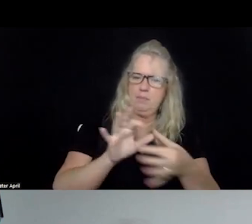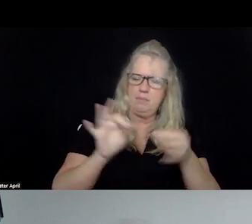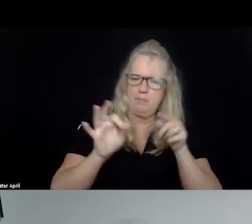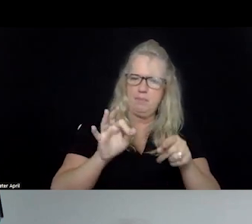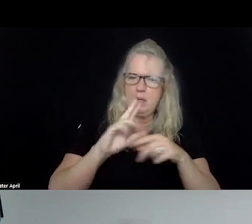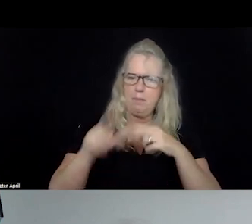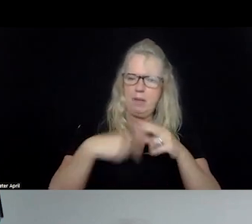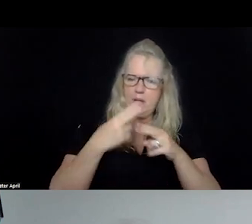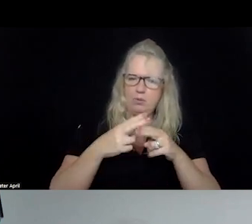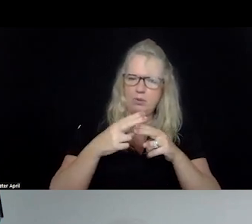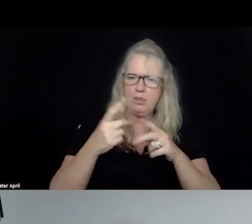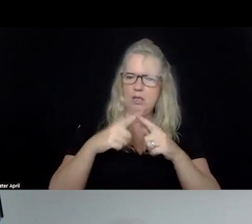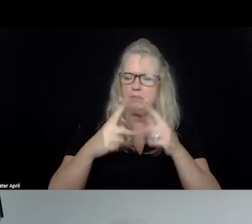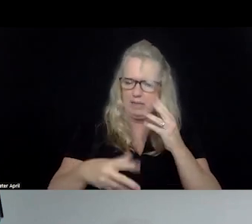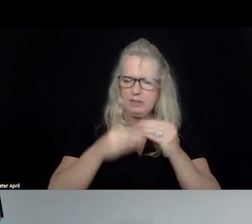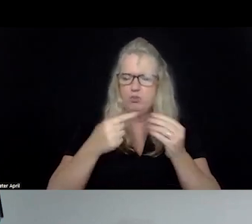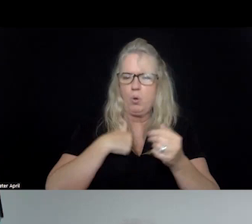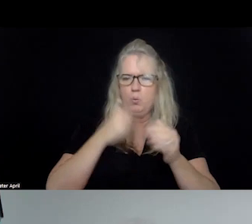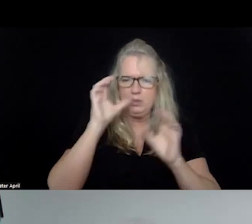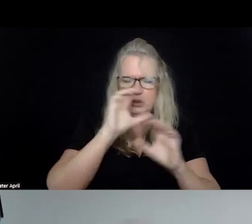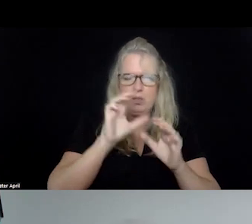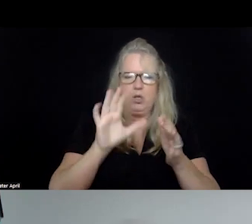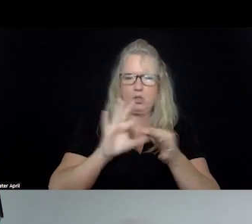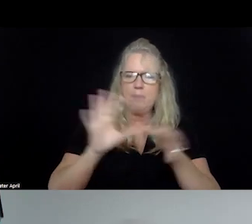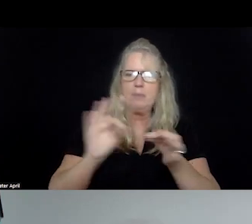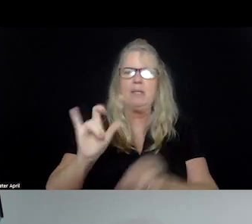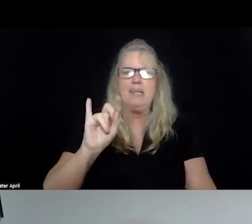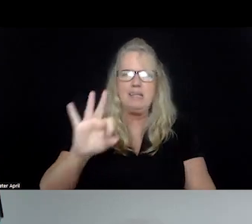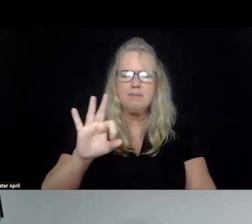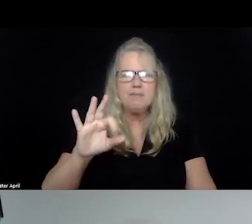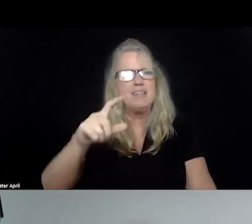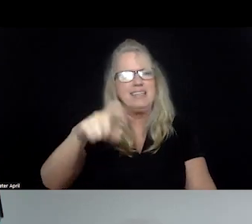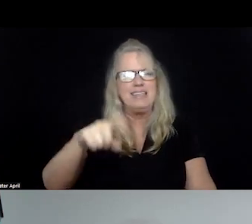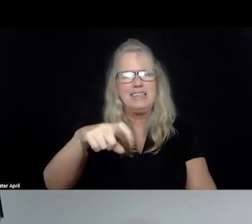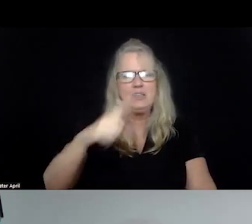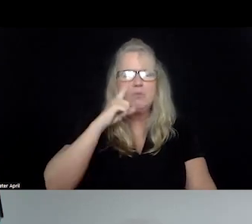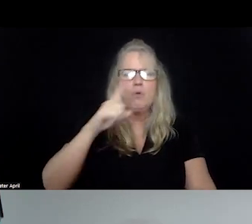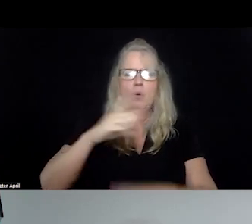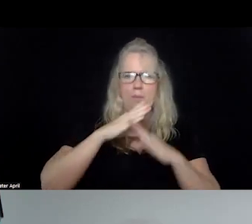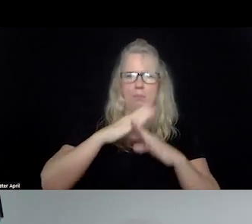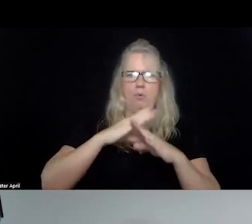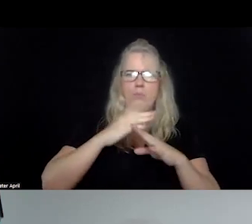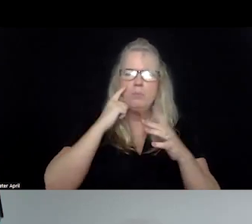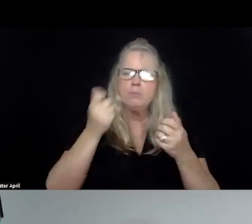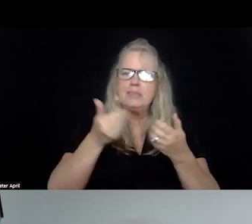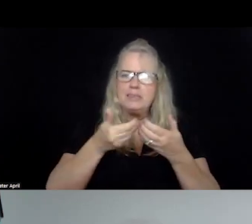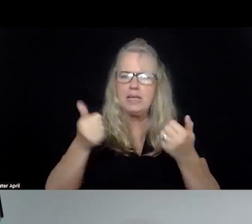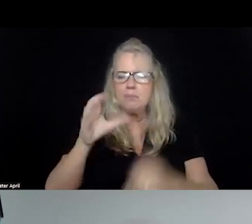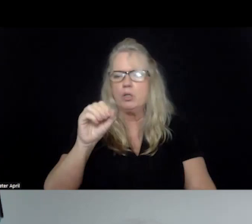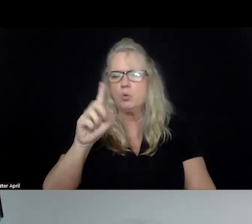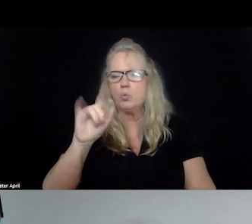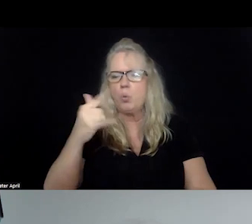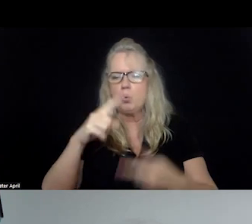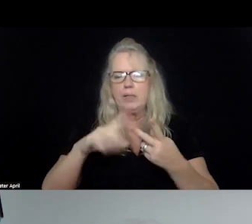states, additionally, we are seeking comment on whether there is a need for potential separate coding and payments